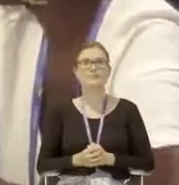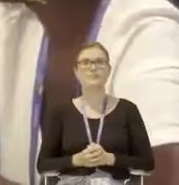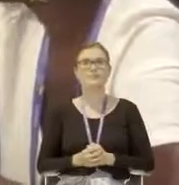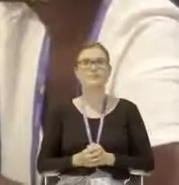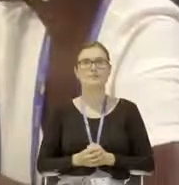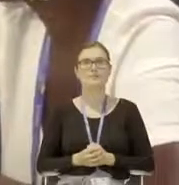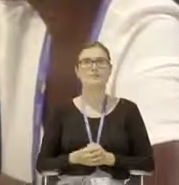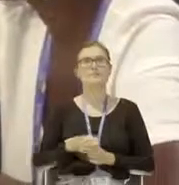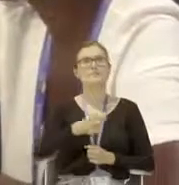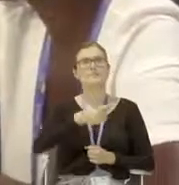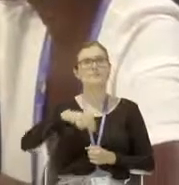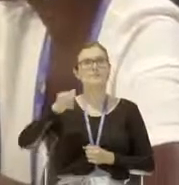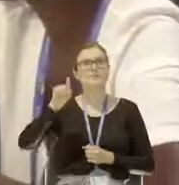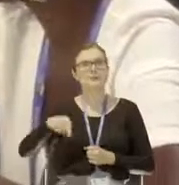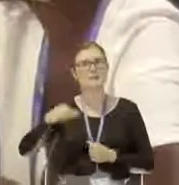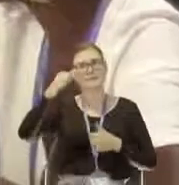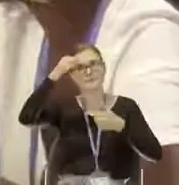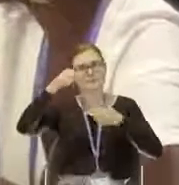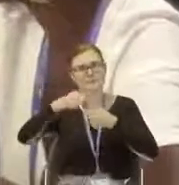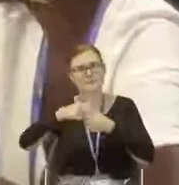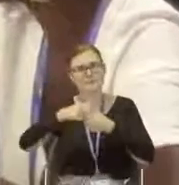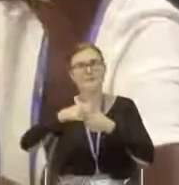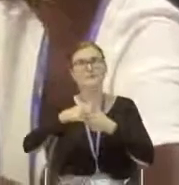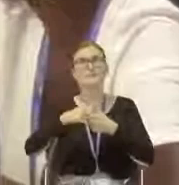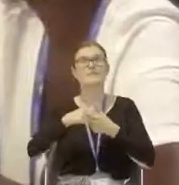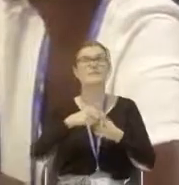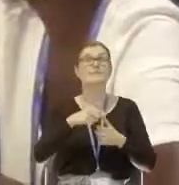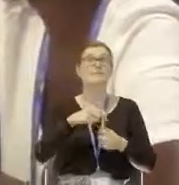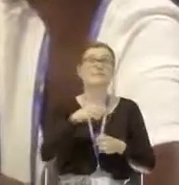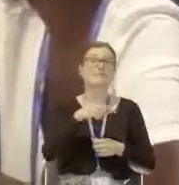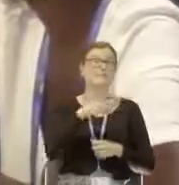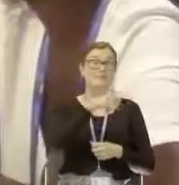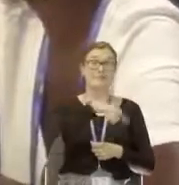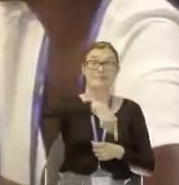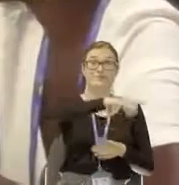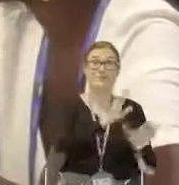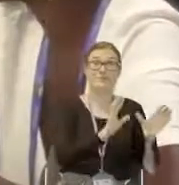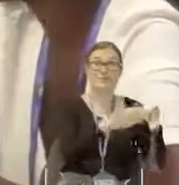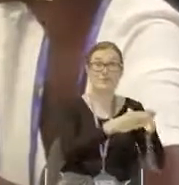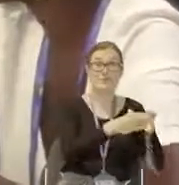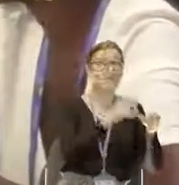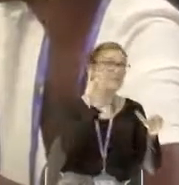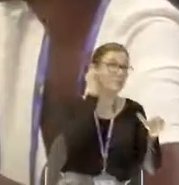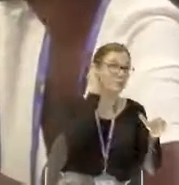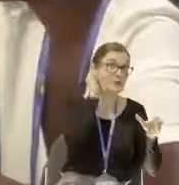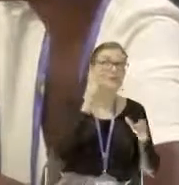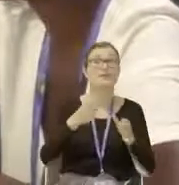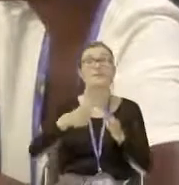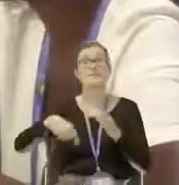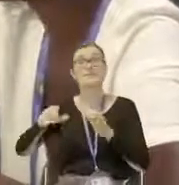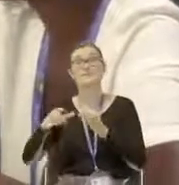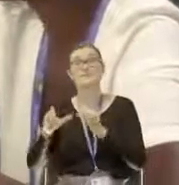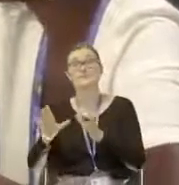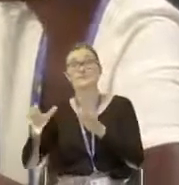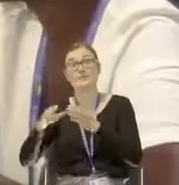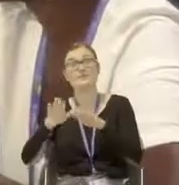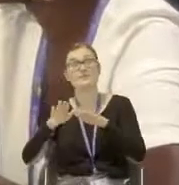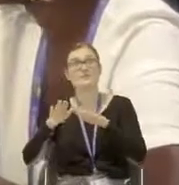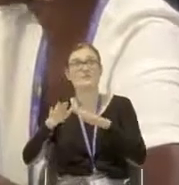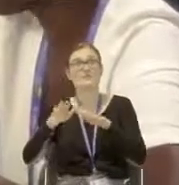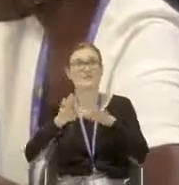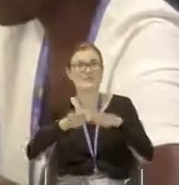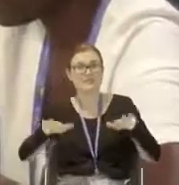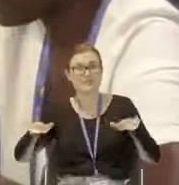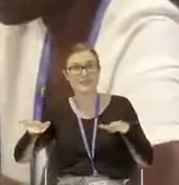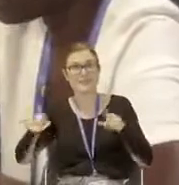urban citizenship, the women and the children. One important contribution that